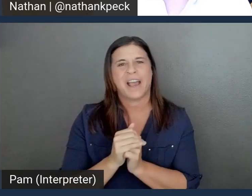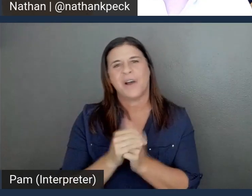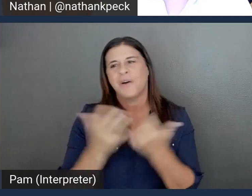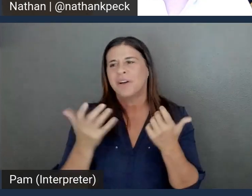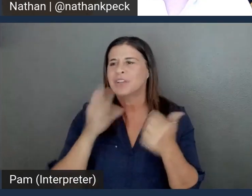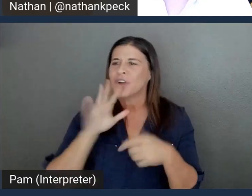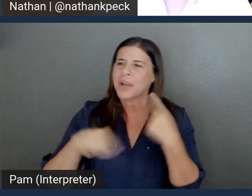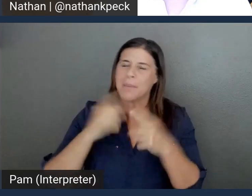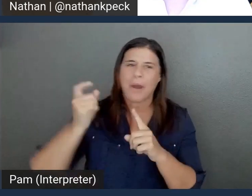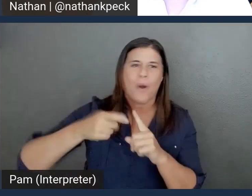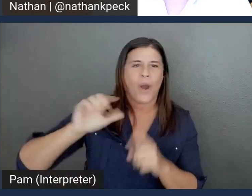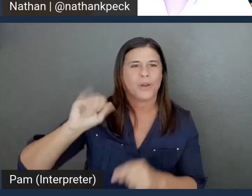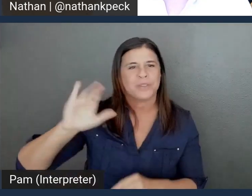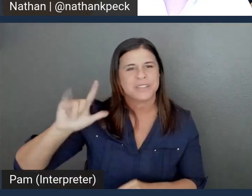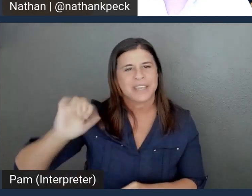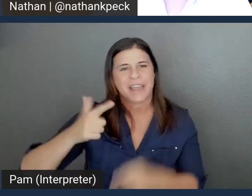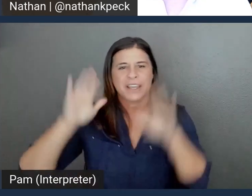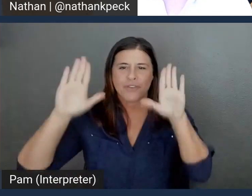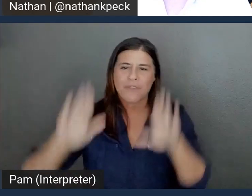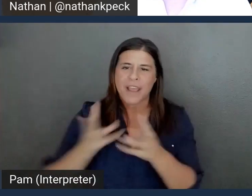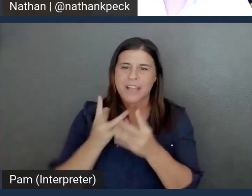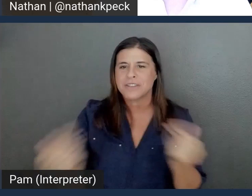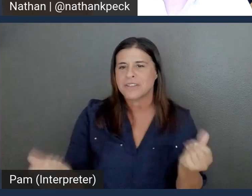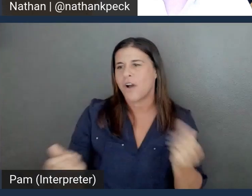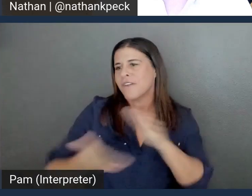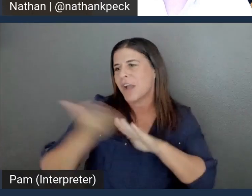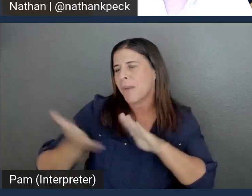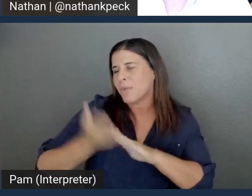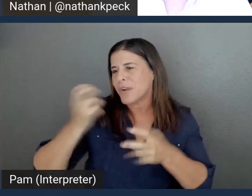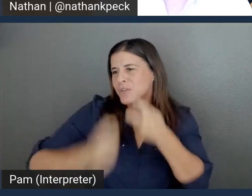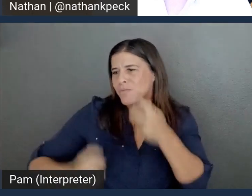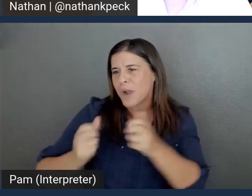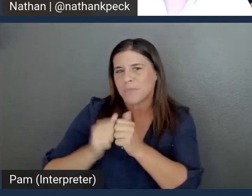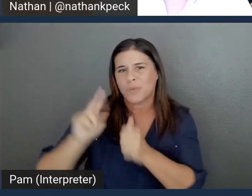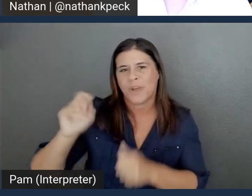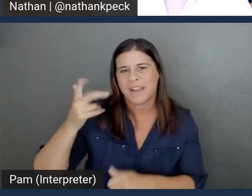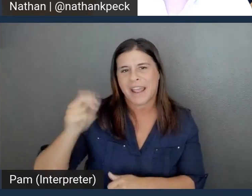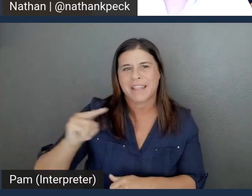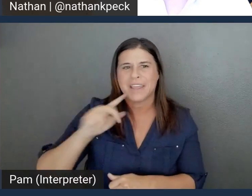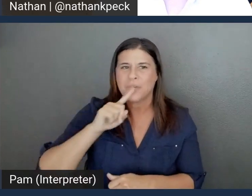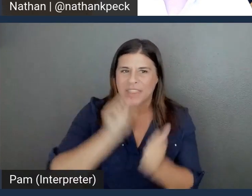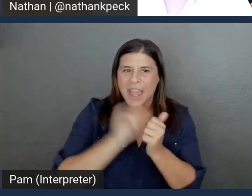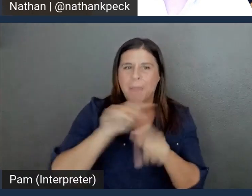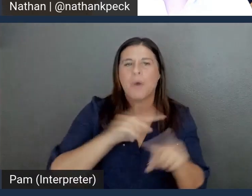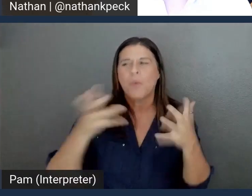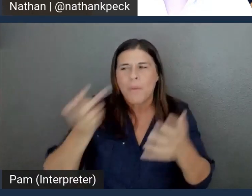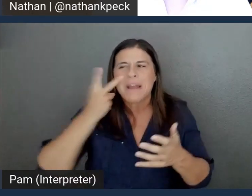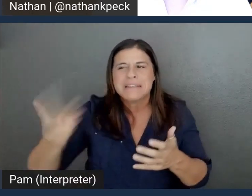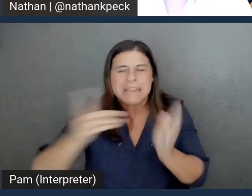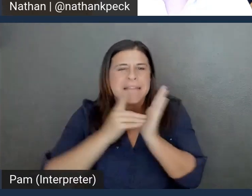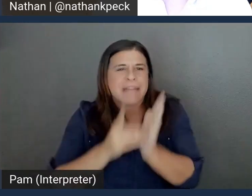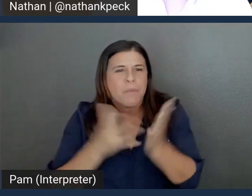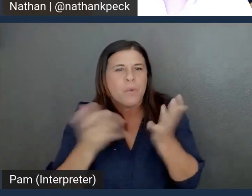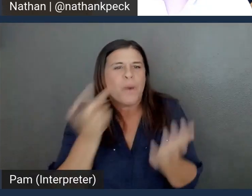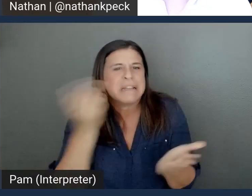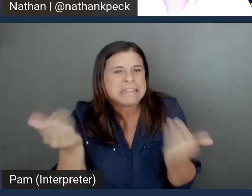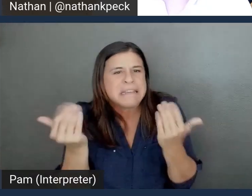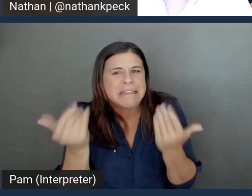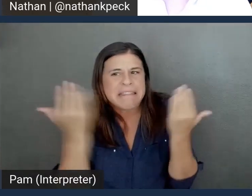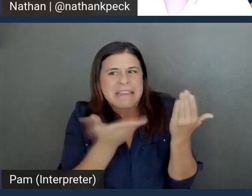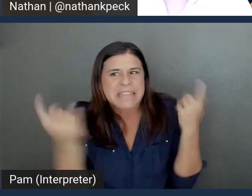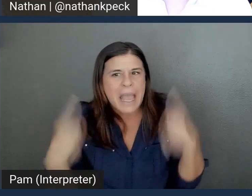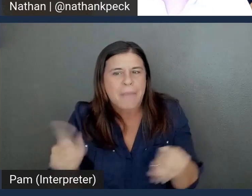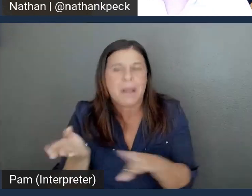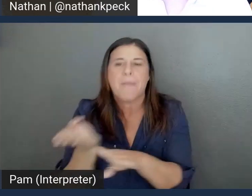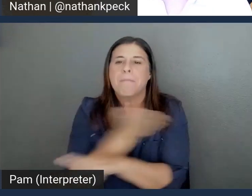and solving operational problems for Nathan with autoscaling is amazing, but we want to see some console. We want to see something happening. Before